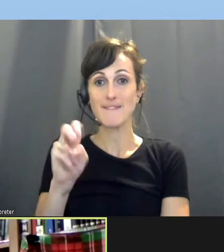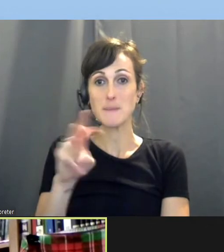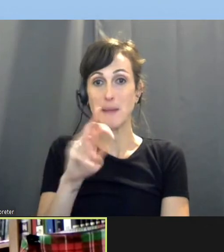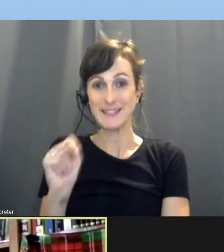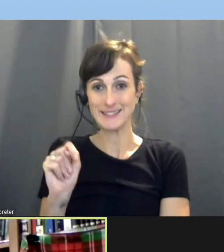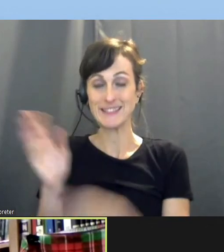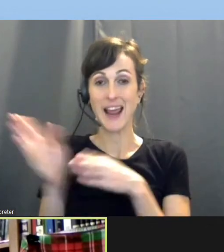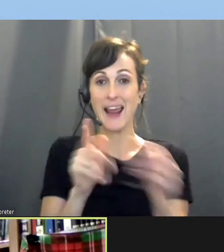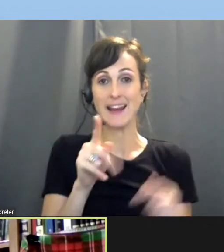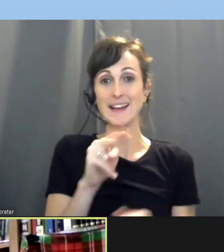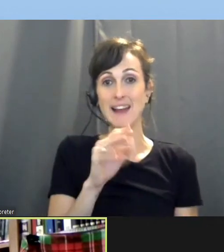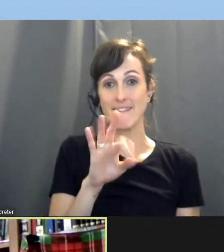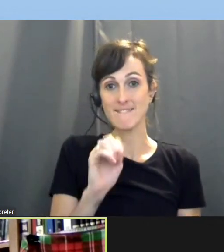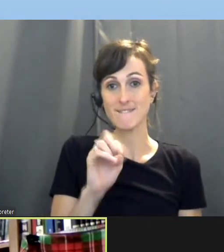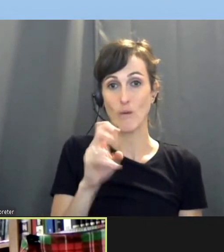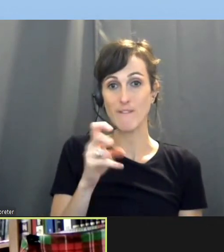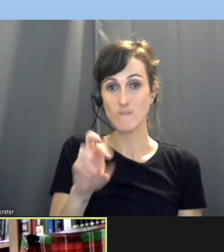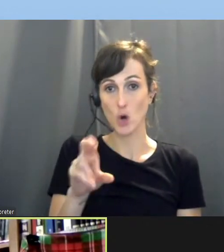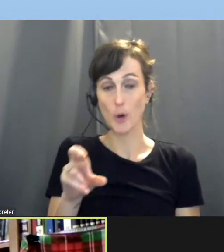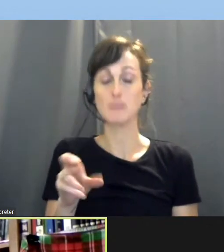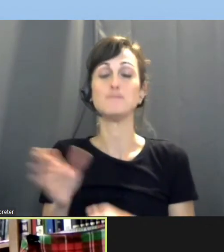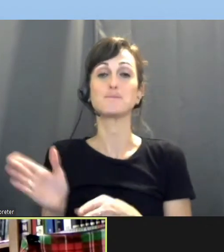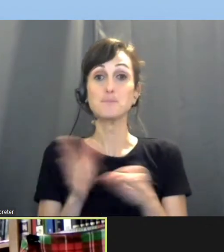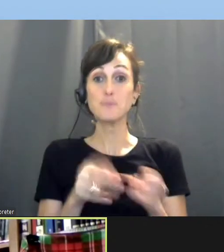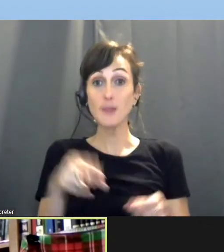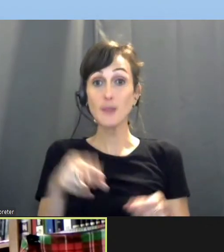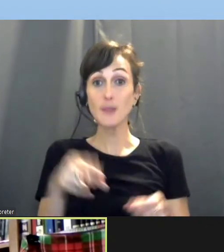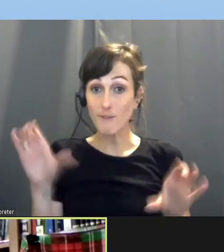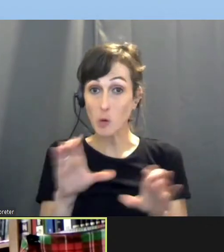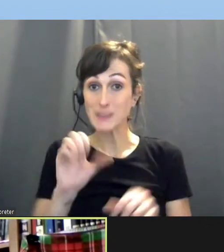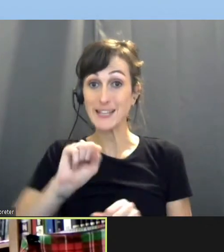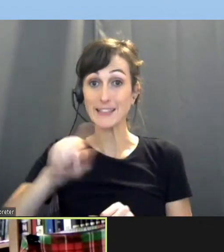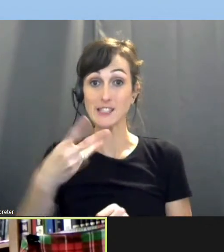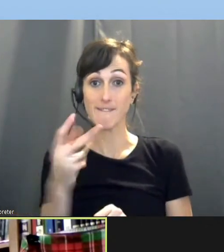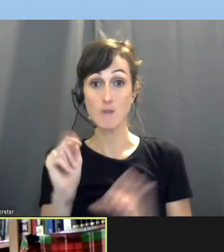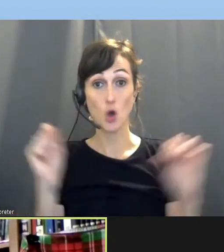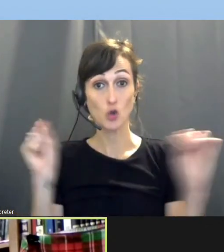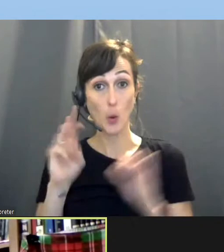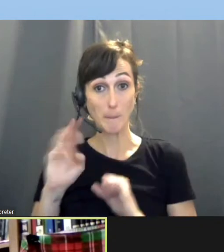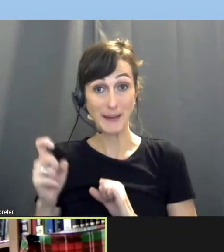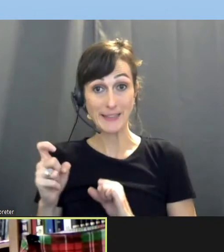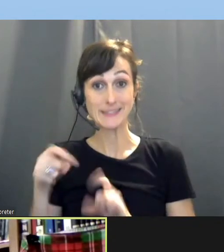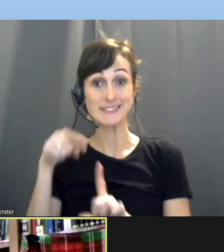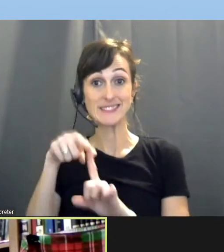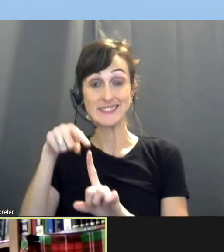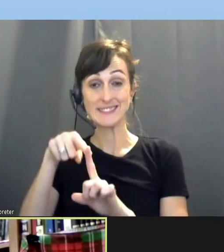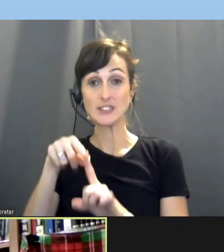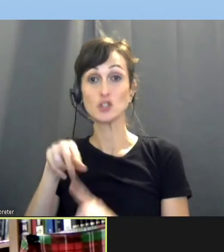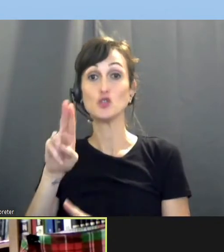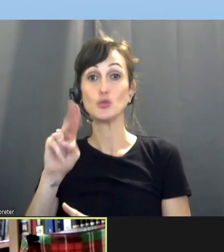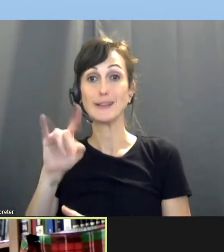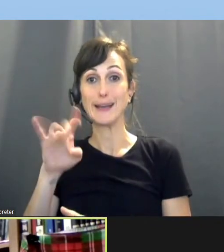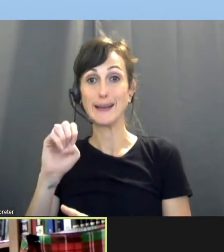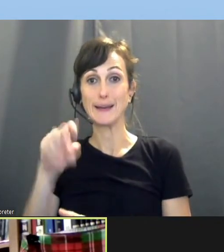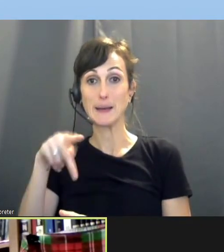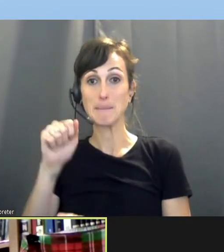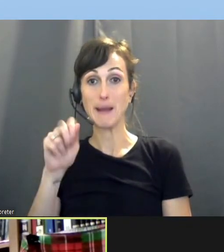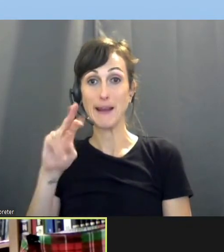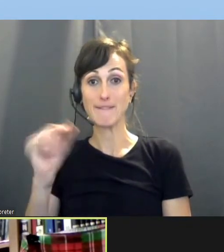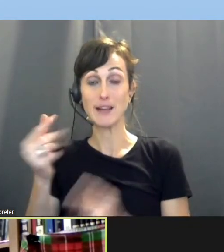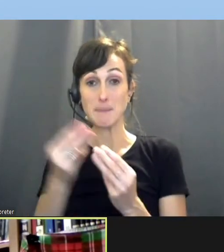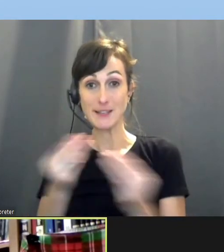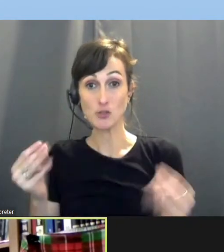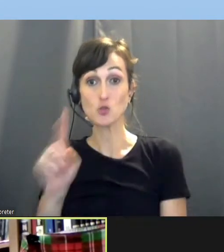ton. High performance asphalt cold mix, primary vendor is Unique Paving Materials at $121.50 per ton,